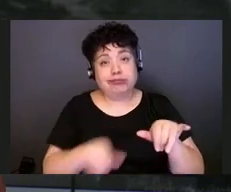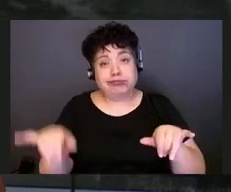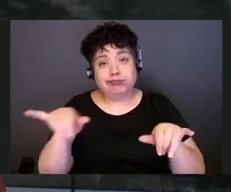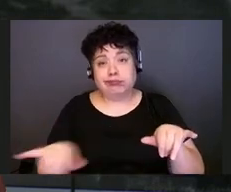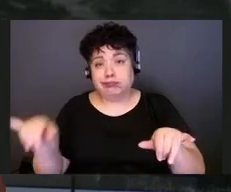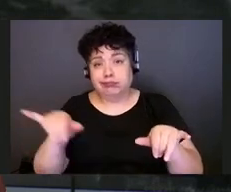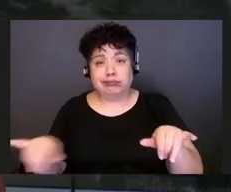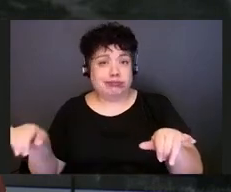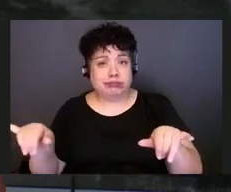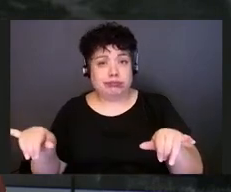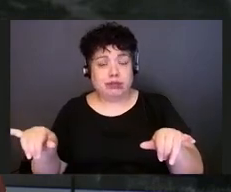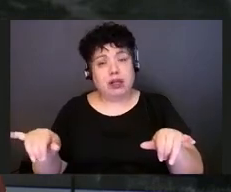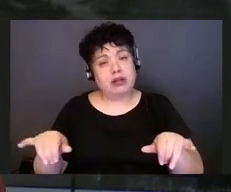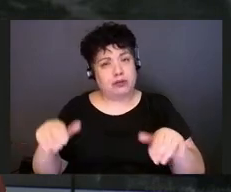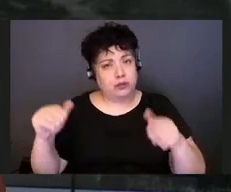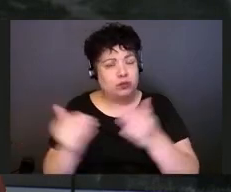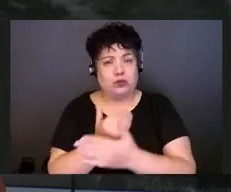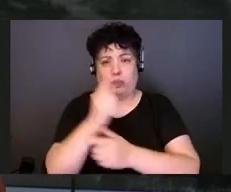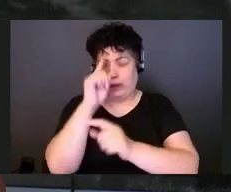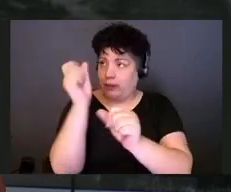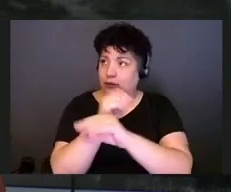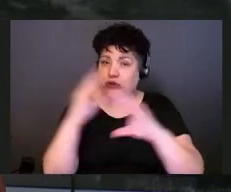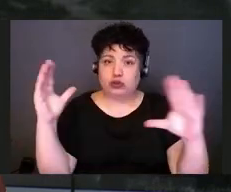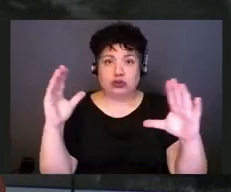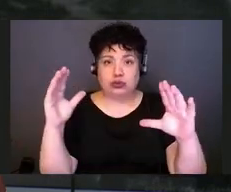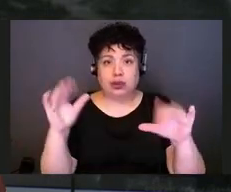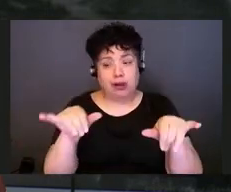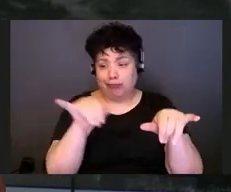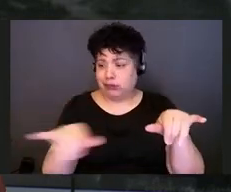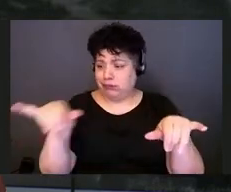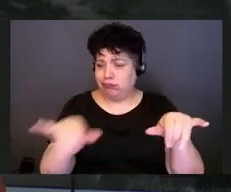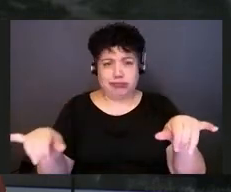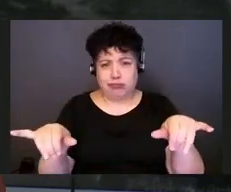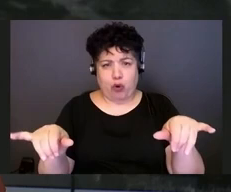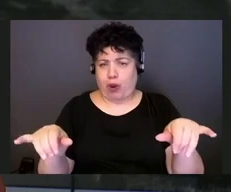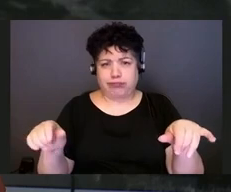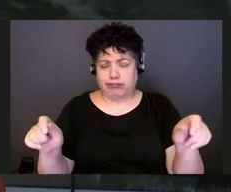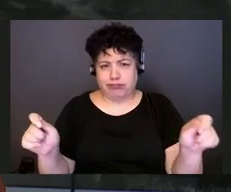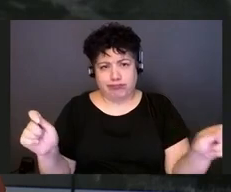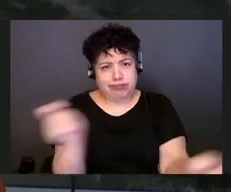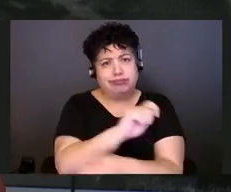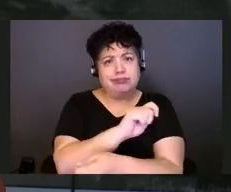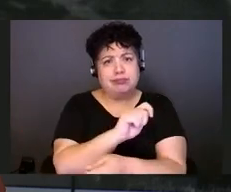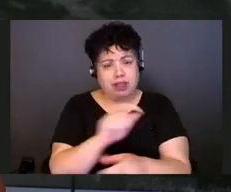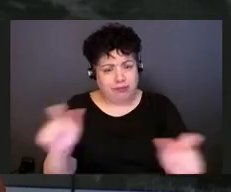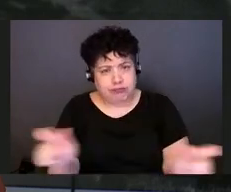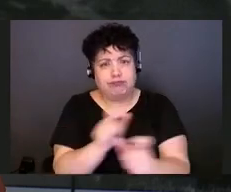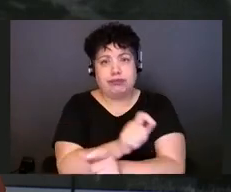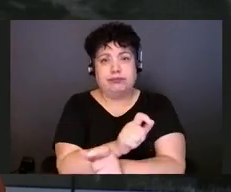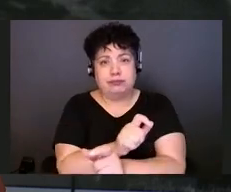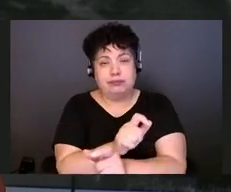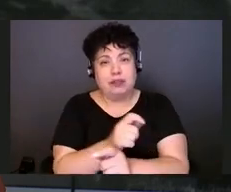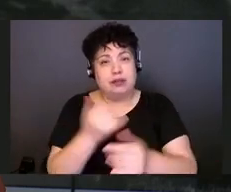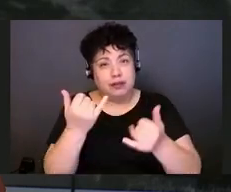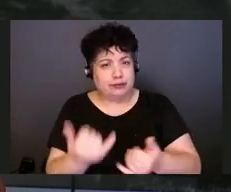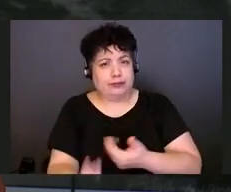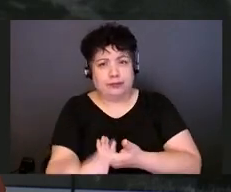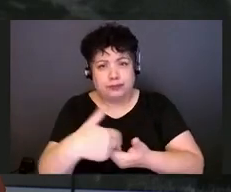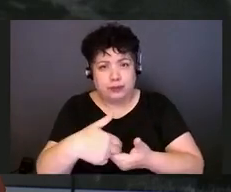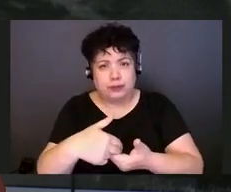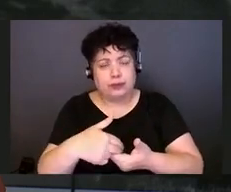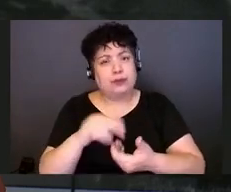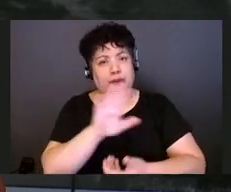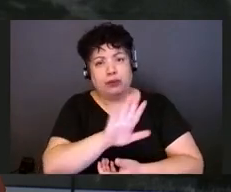re-image, reimagine, and rearrange. Unite us as we wash away our hearts of